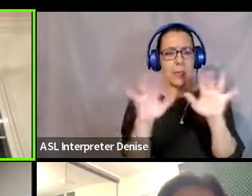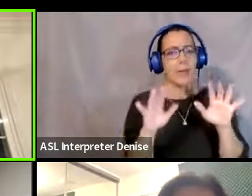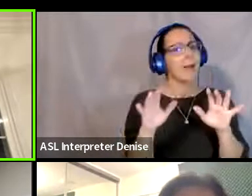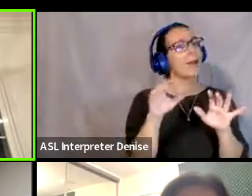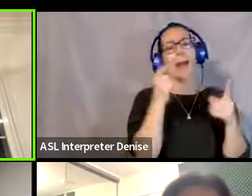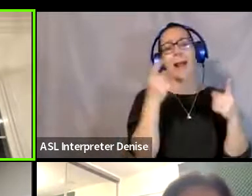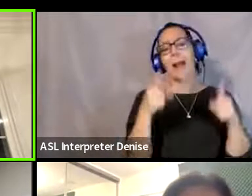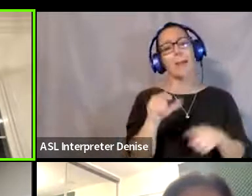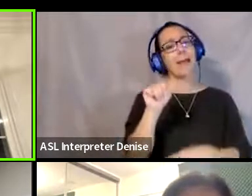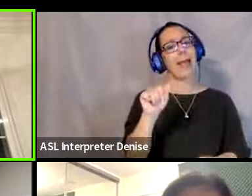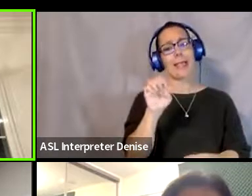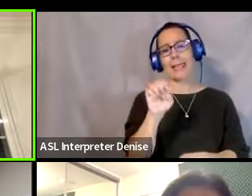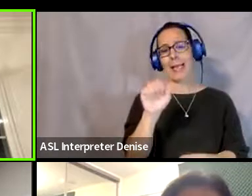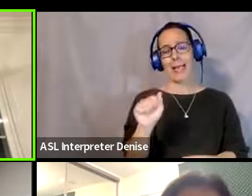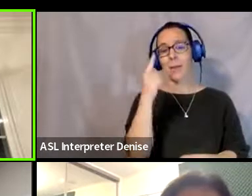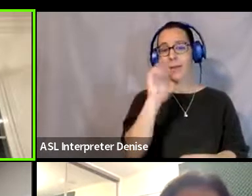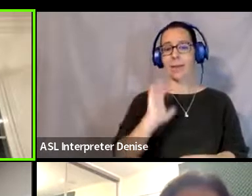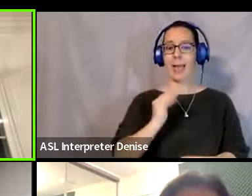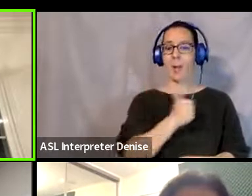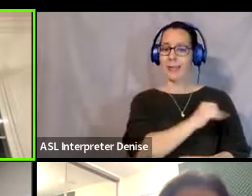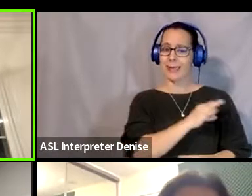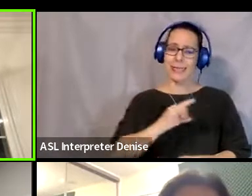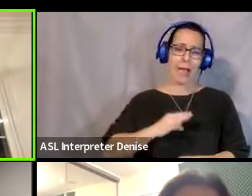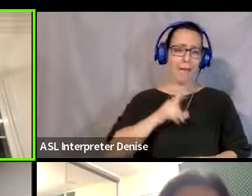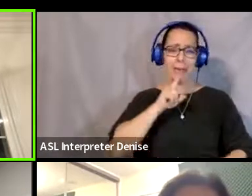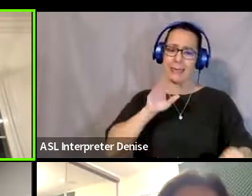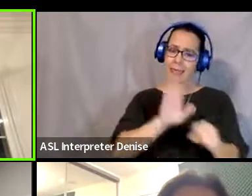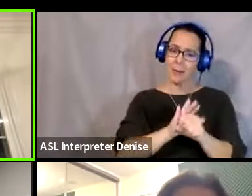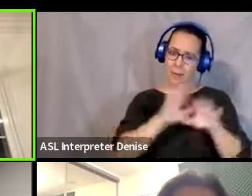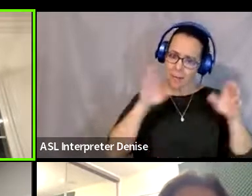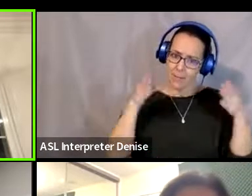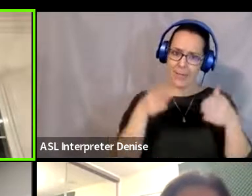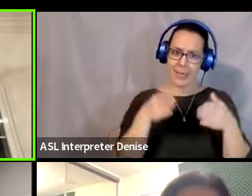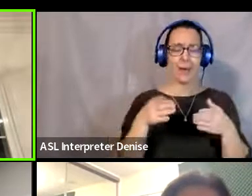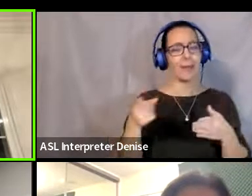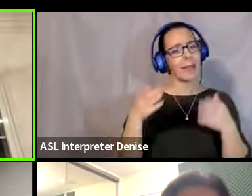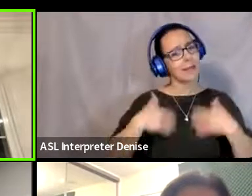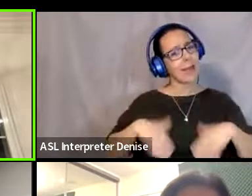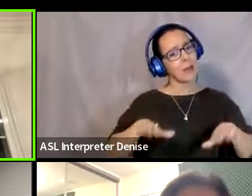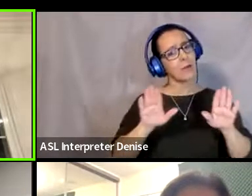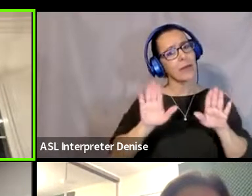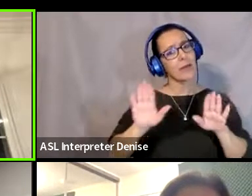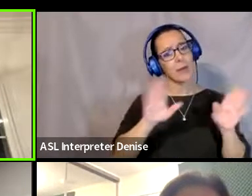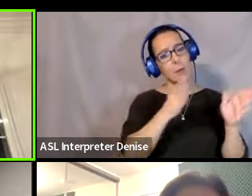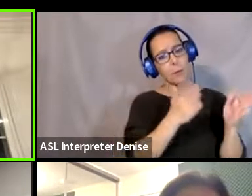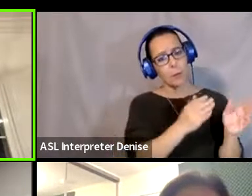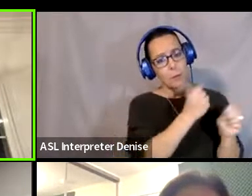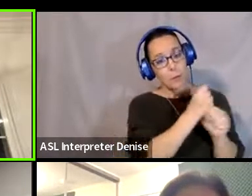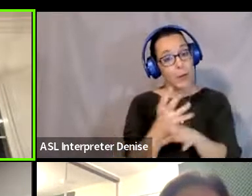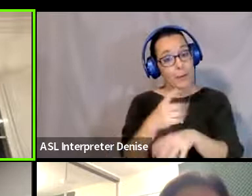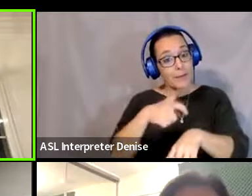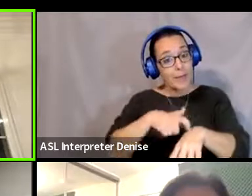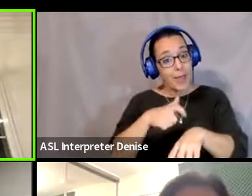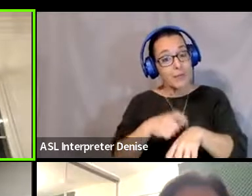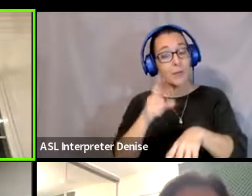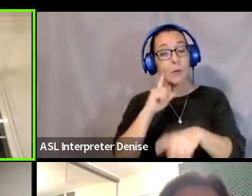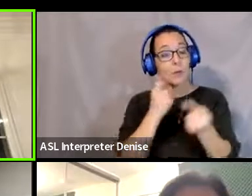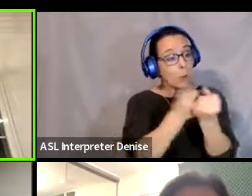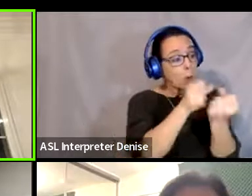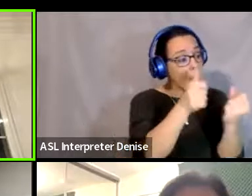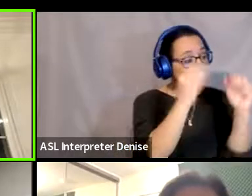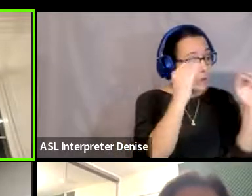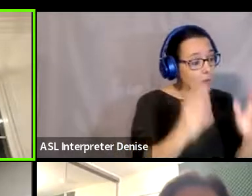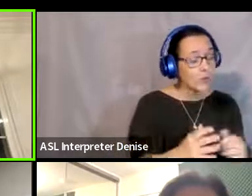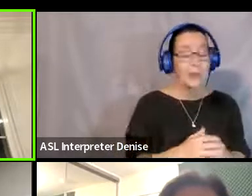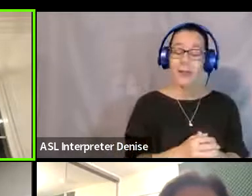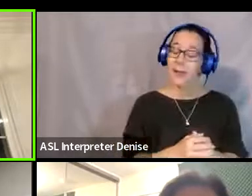because of the commitment of our staff. Our staff are sacrificing their prep times to be able to support their colleagues. And I'm very,